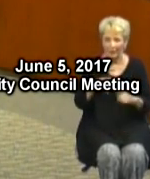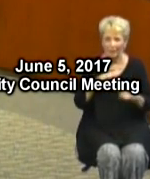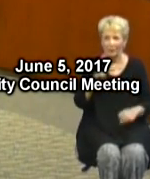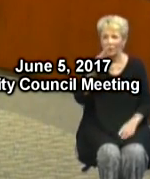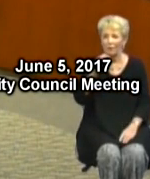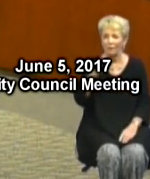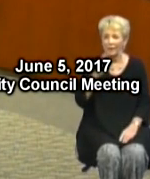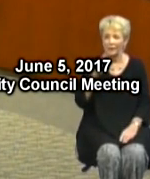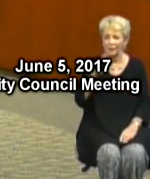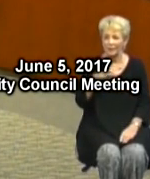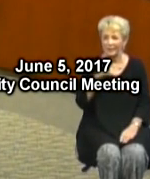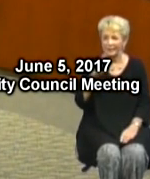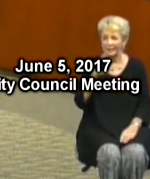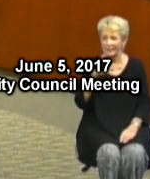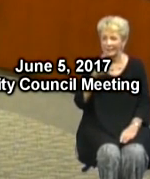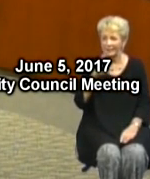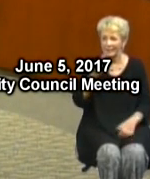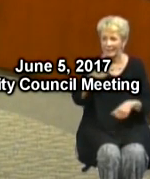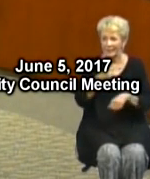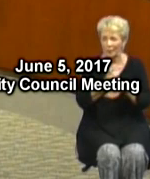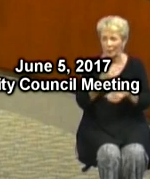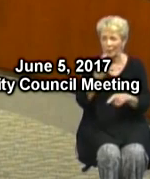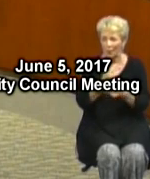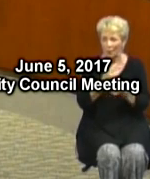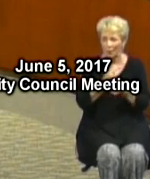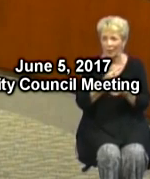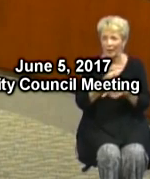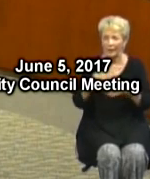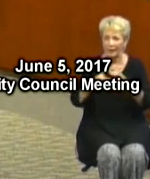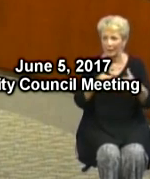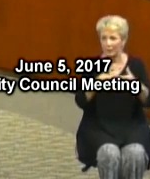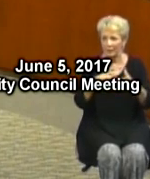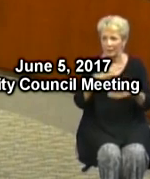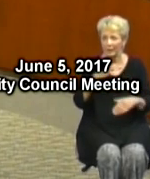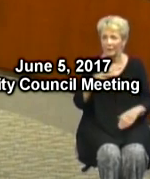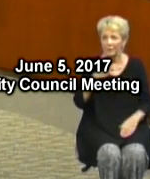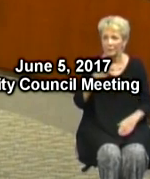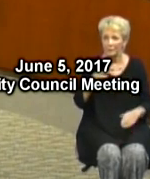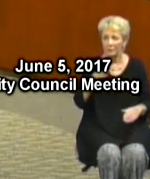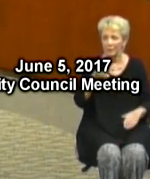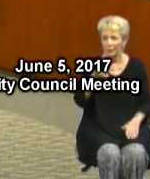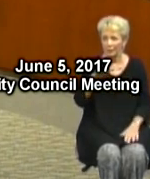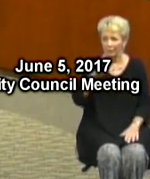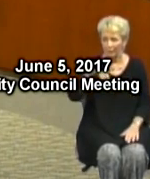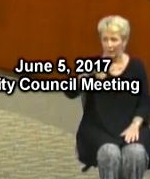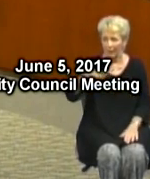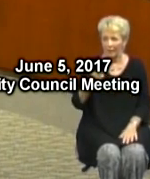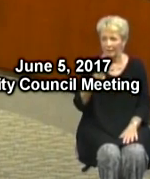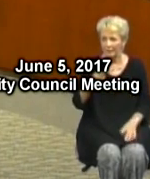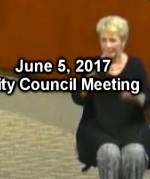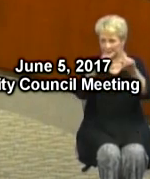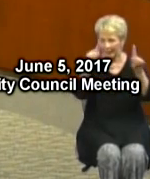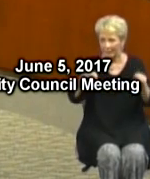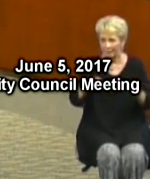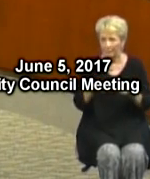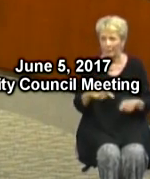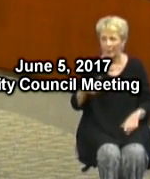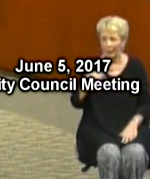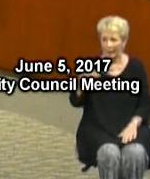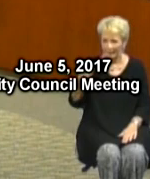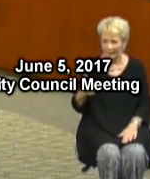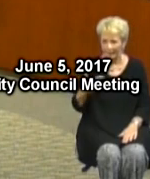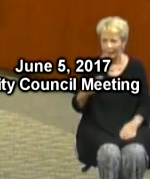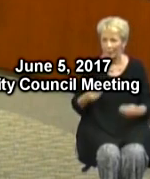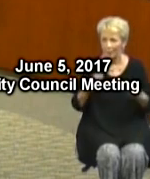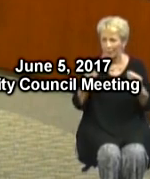Fox Street, and the installation of the appropriate neighborhood speed limit 25-mile-an-hour signs. Second. A motion and a